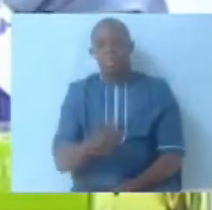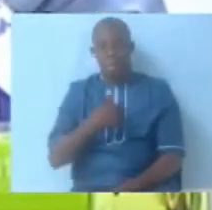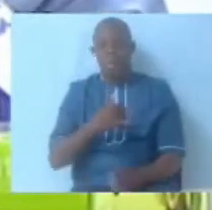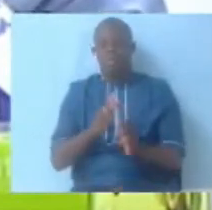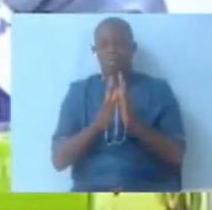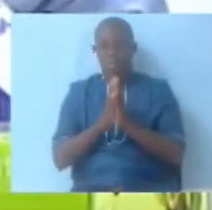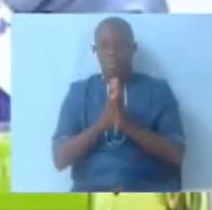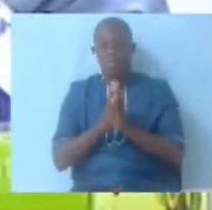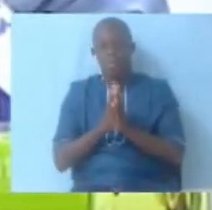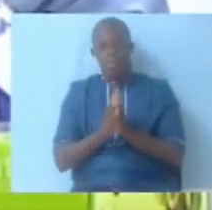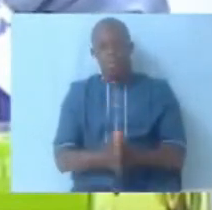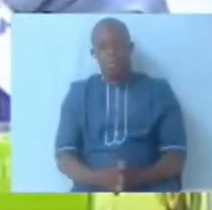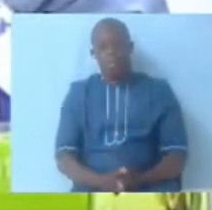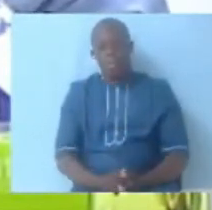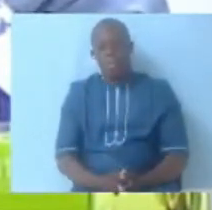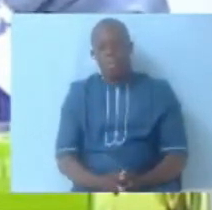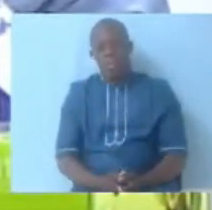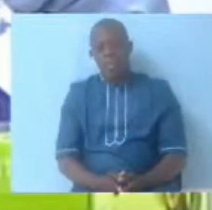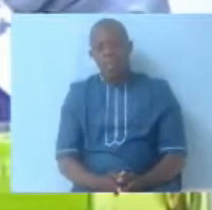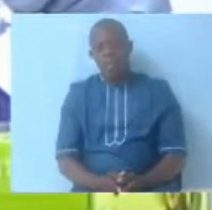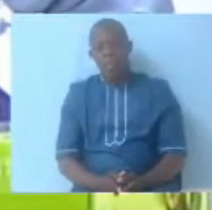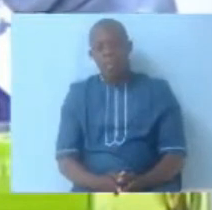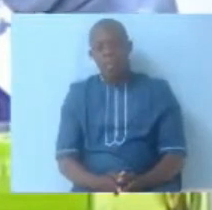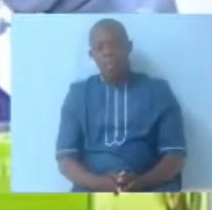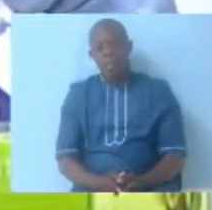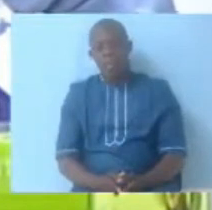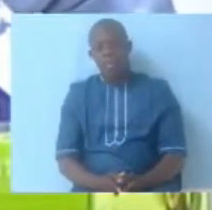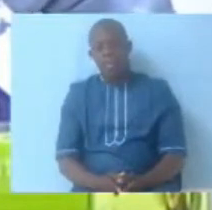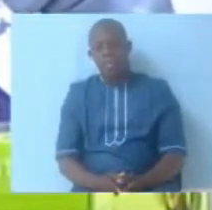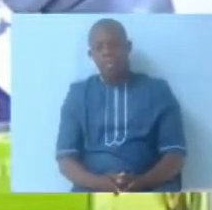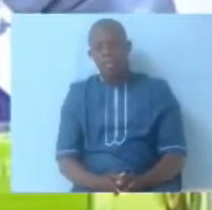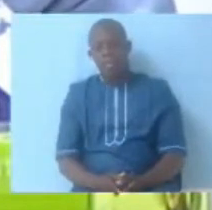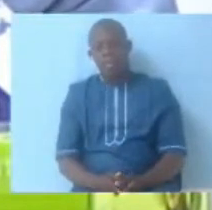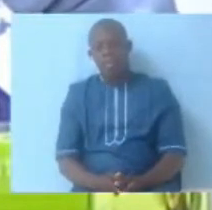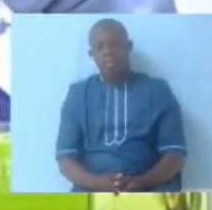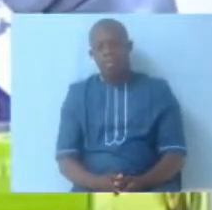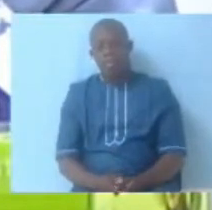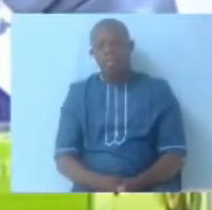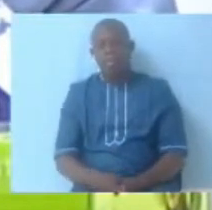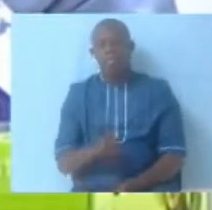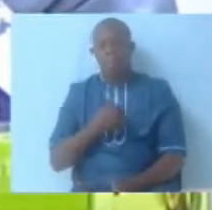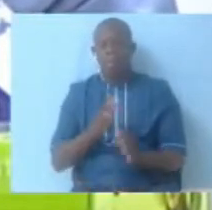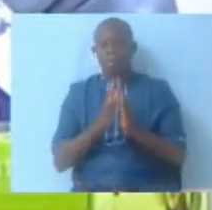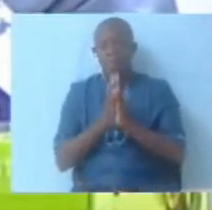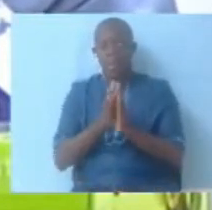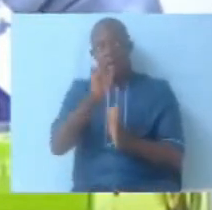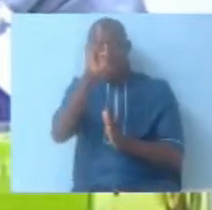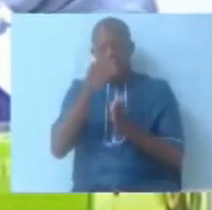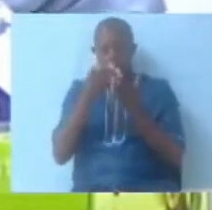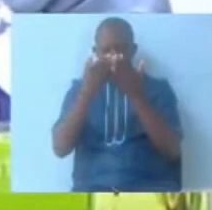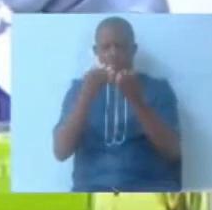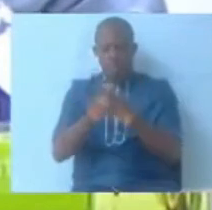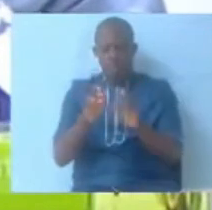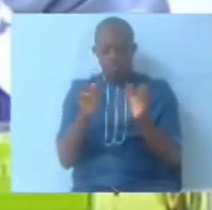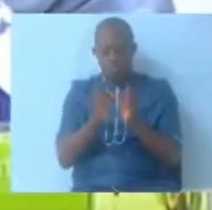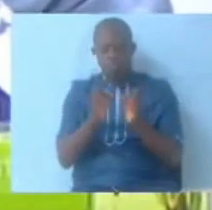how do I put it, Jannatul Firdaus, but the entire